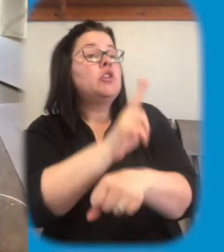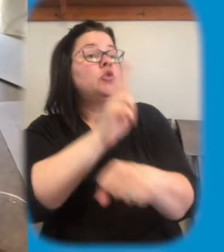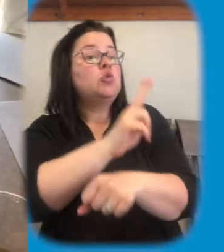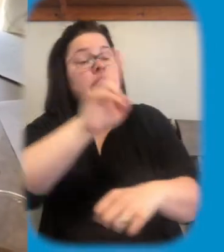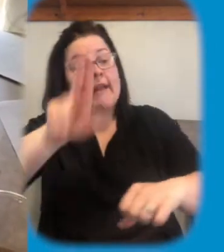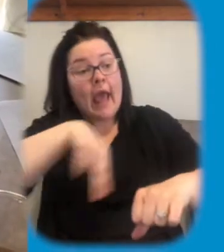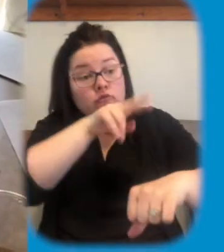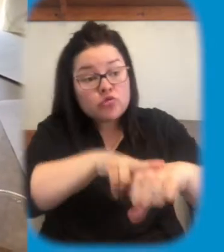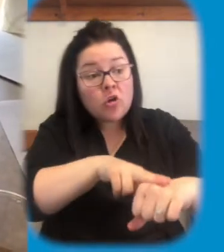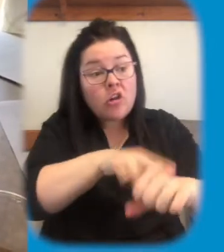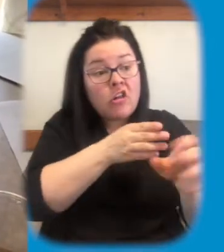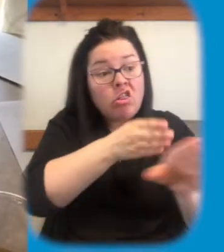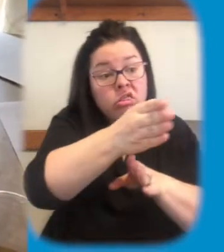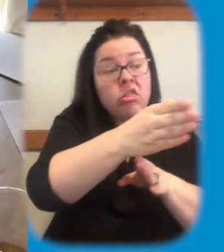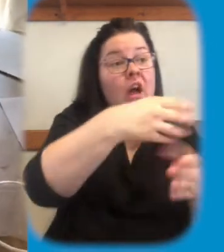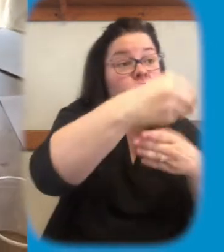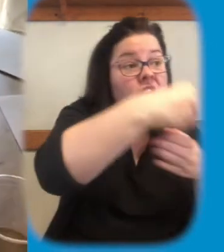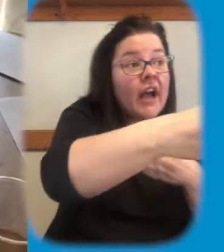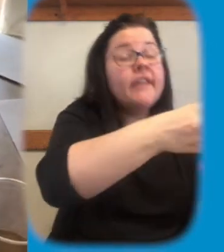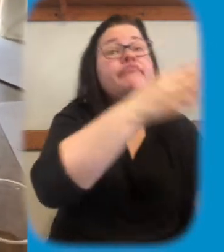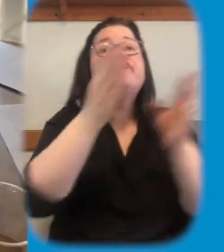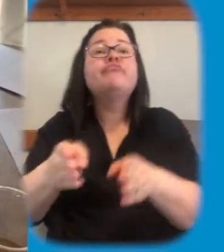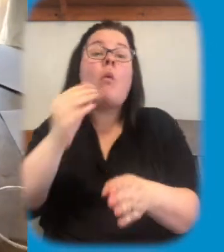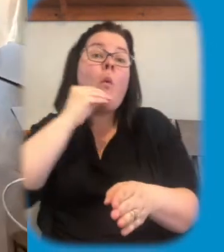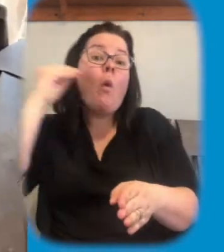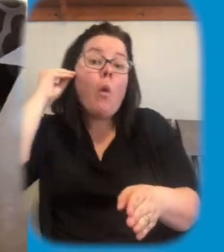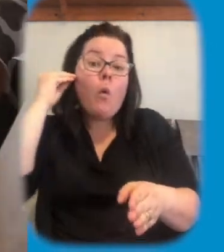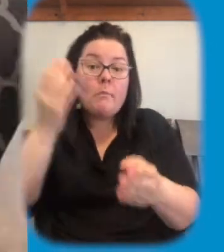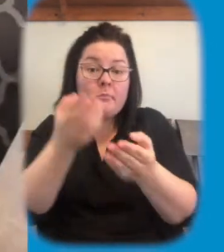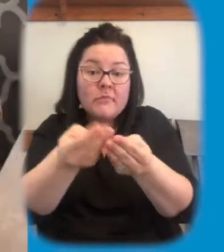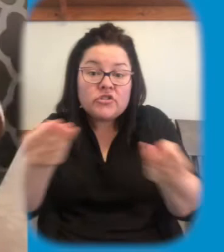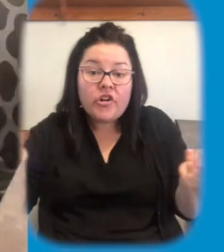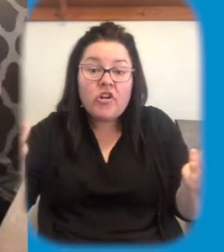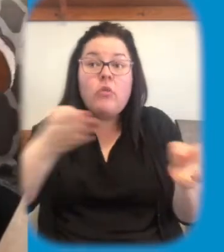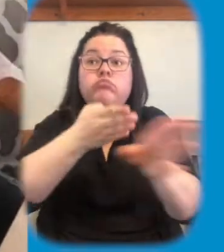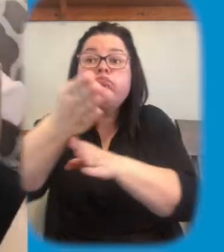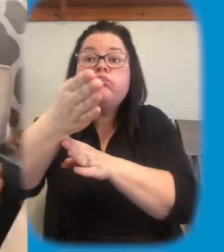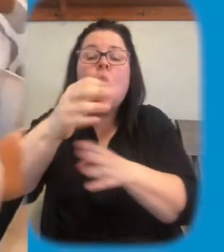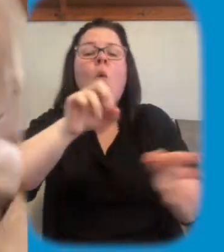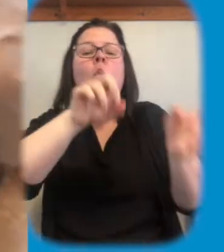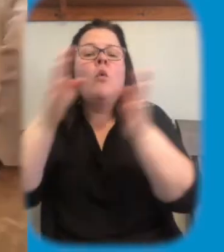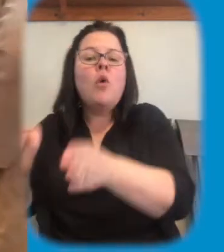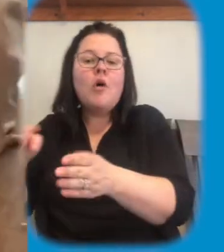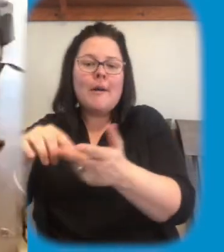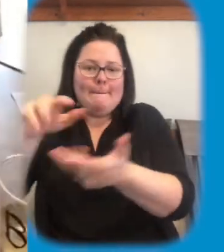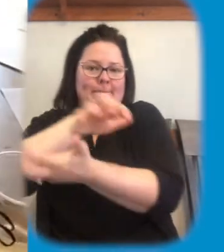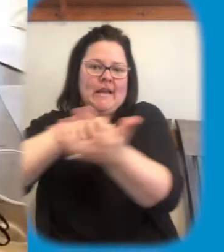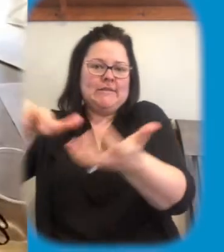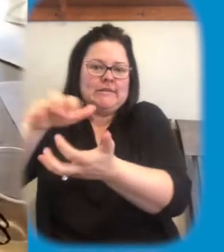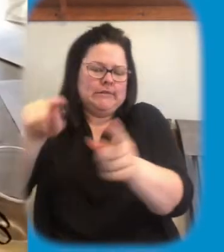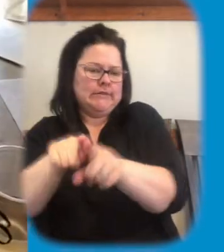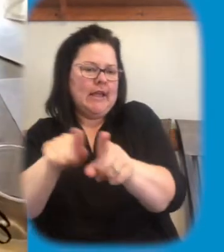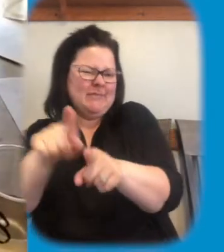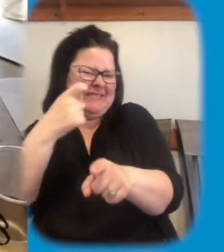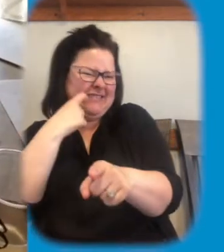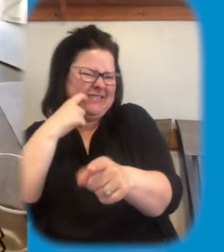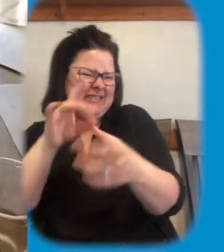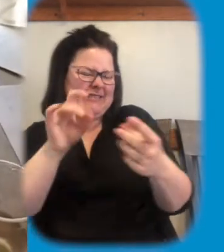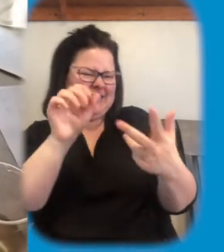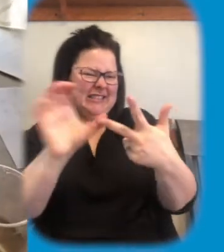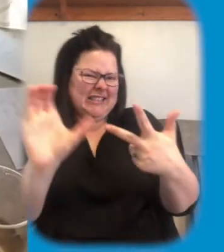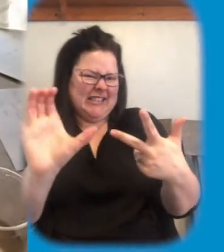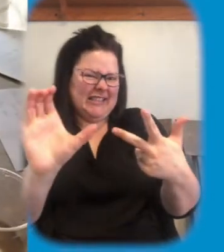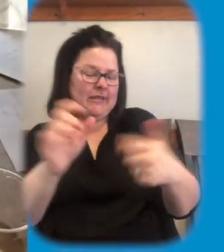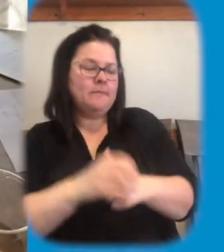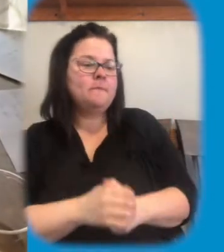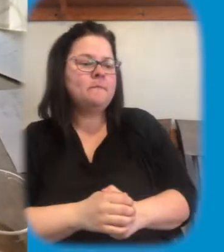filter with just natural materials or household materials or a mix like Simon did on C was a mix.